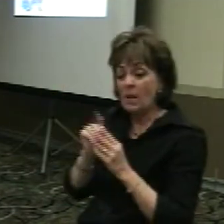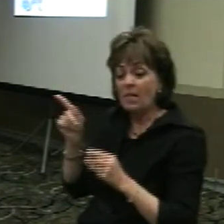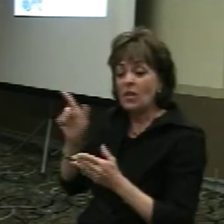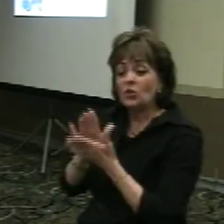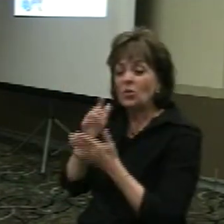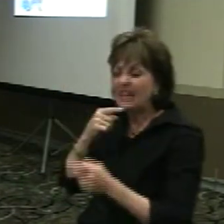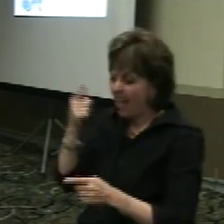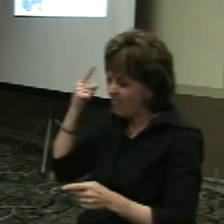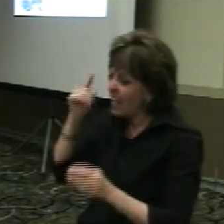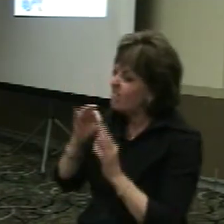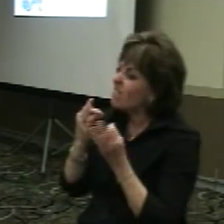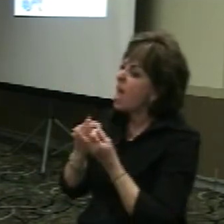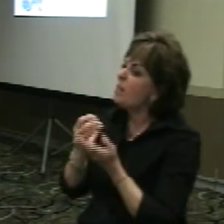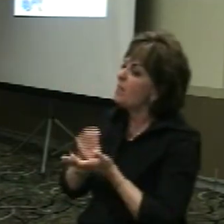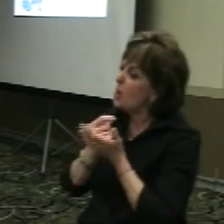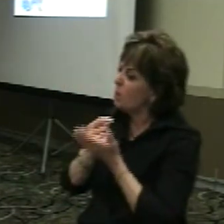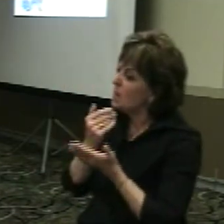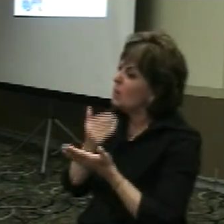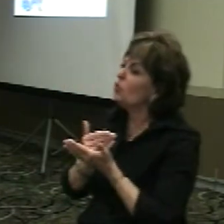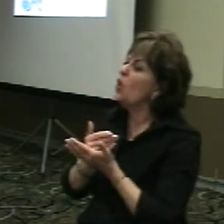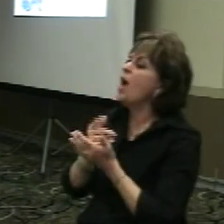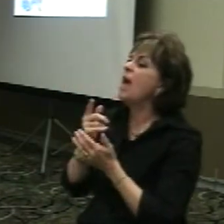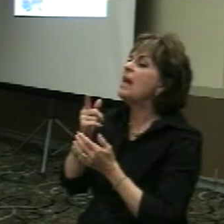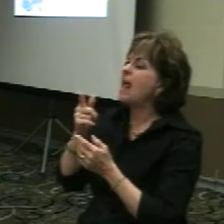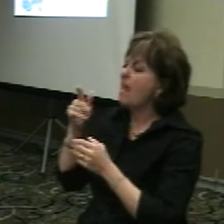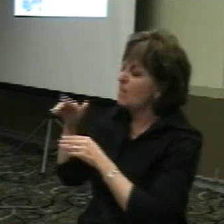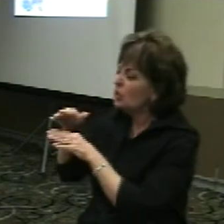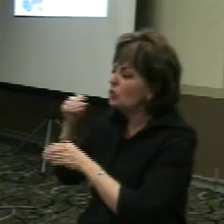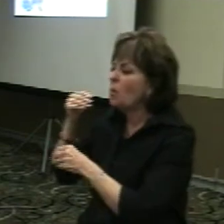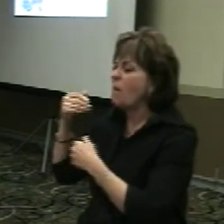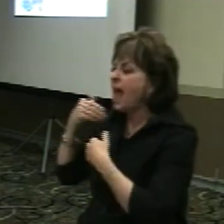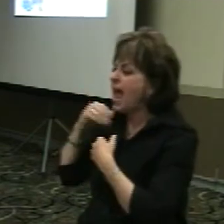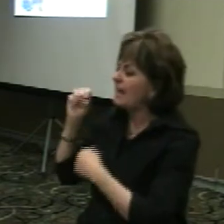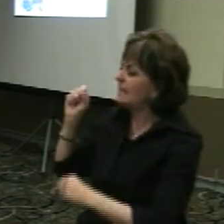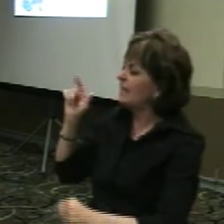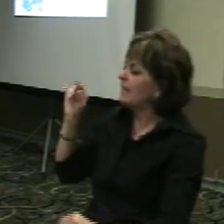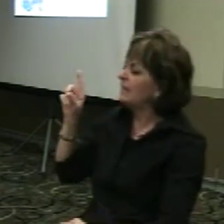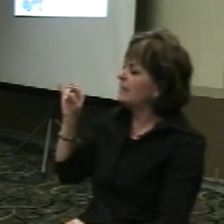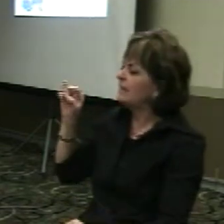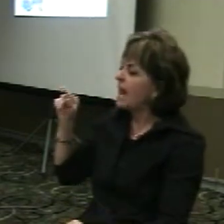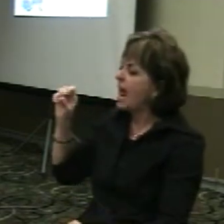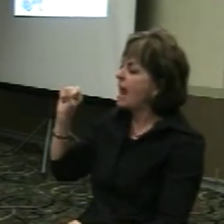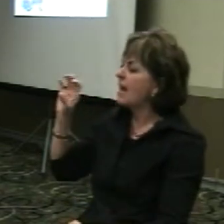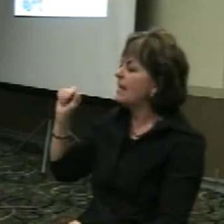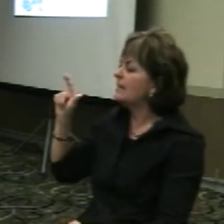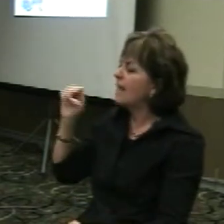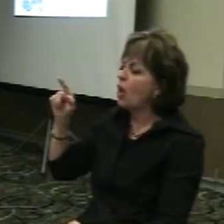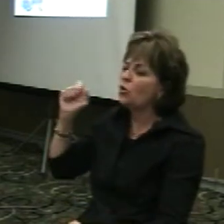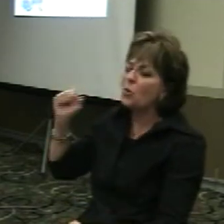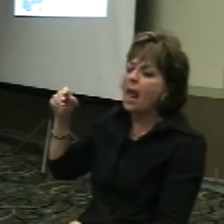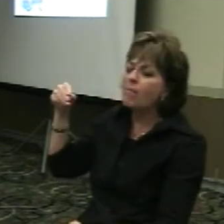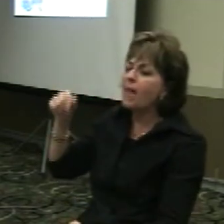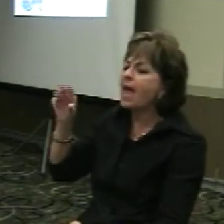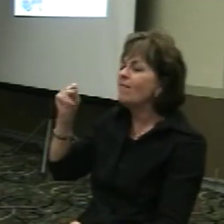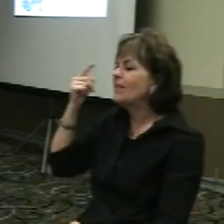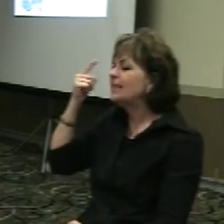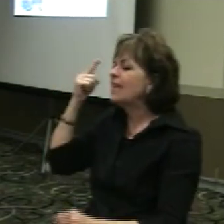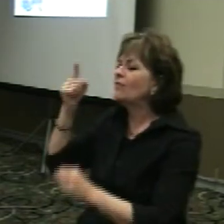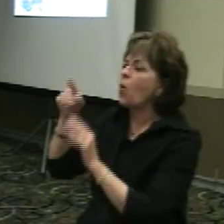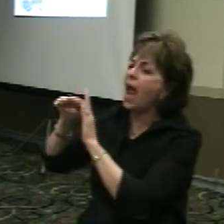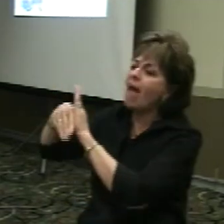family therapy would be a really good thing here, and Covenant Children's Home has a sliding scale. You can pay as little as 50 cents for a half hour